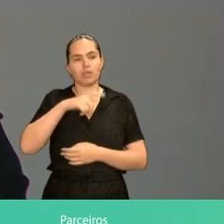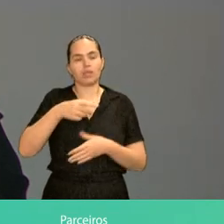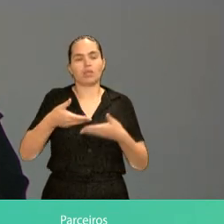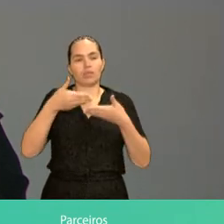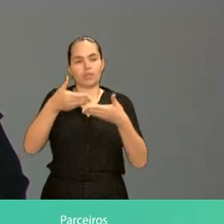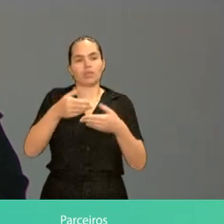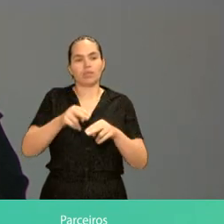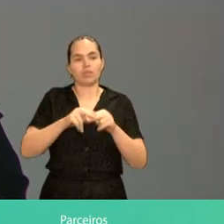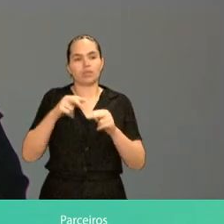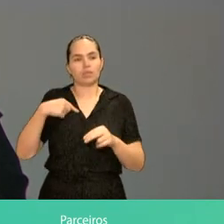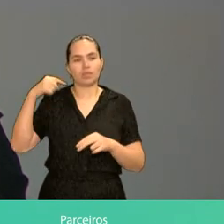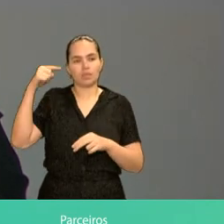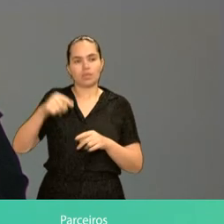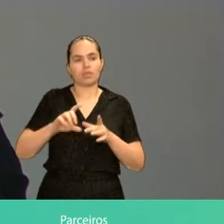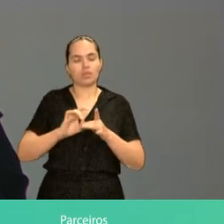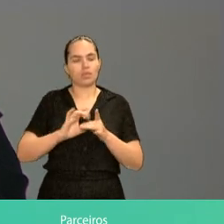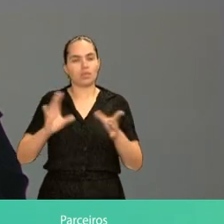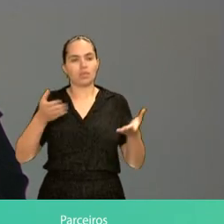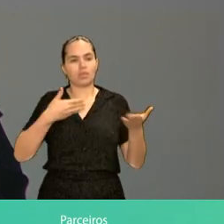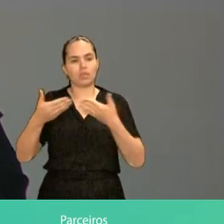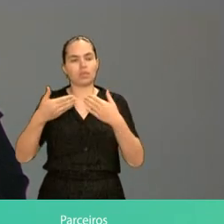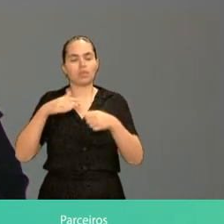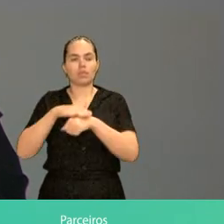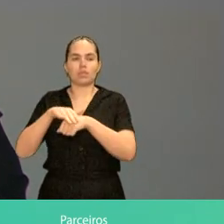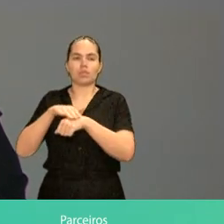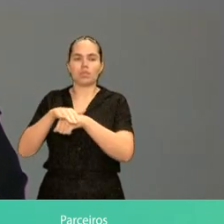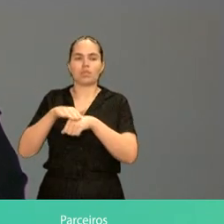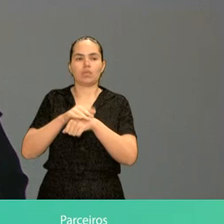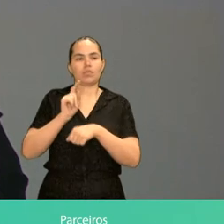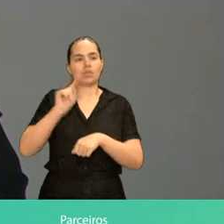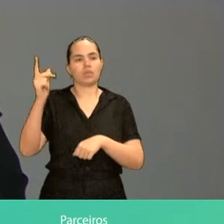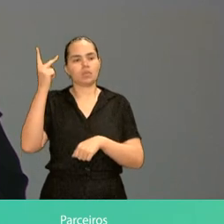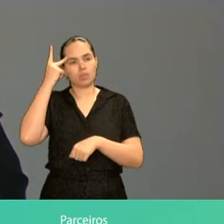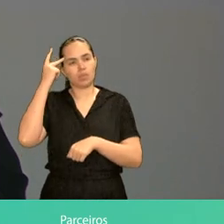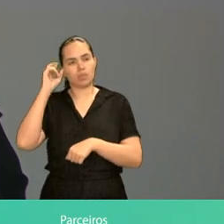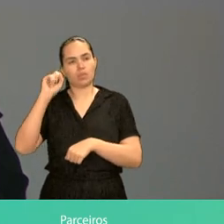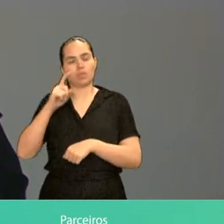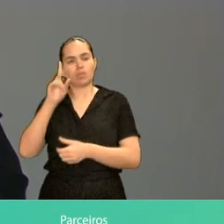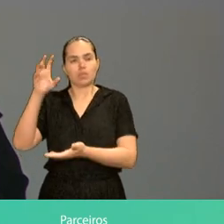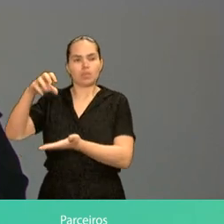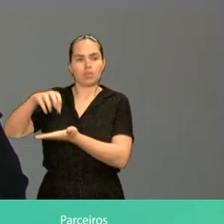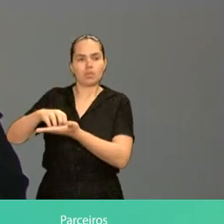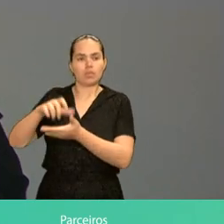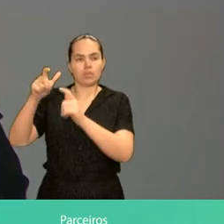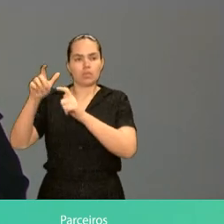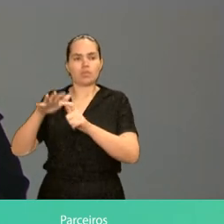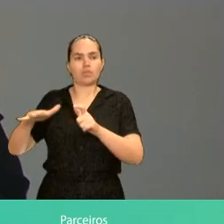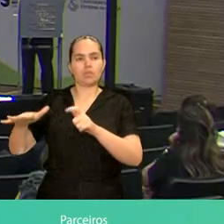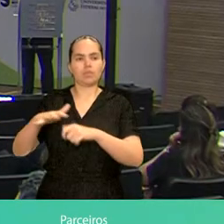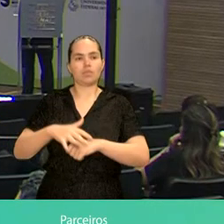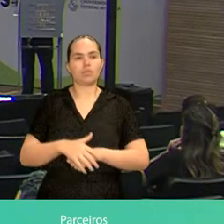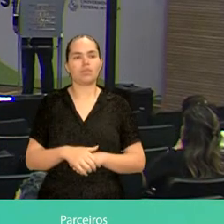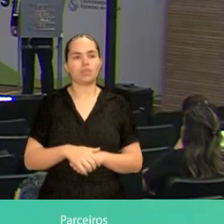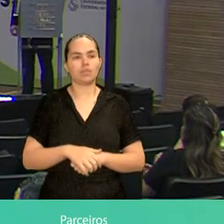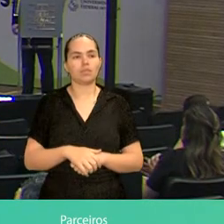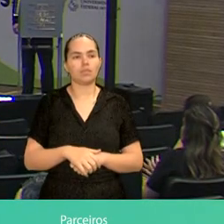thank FIEC for the invitation. Please visit us in the state of São Paulo, in all